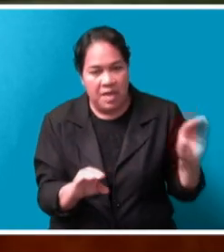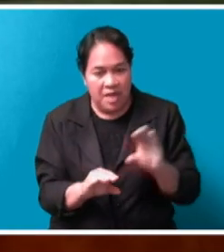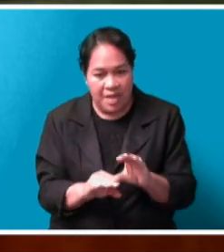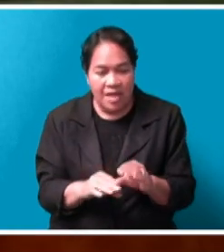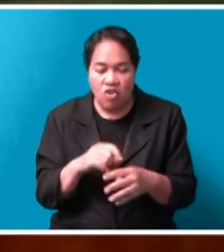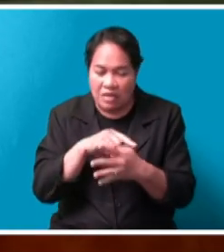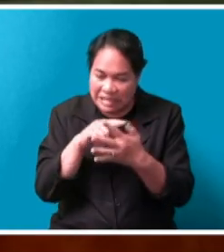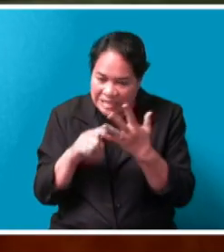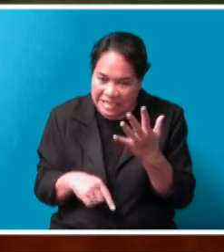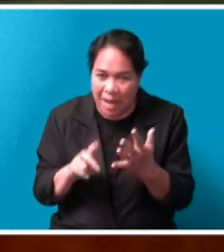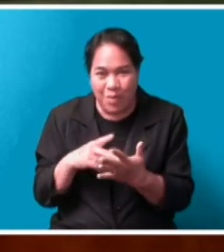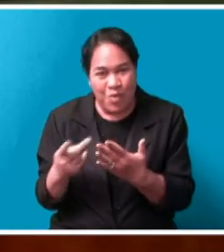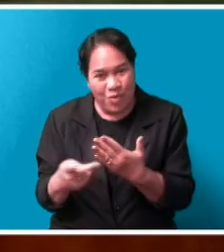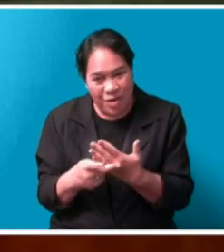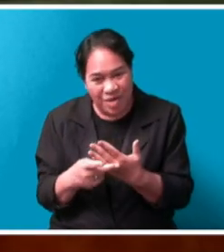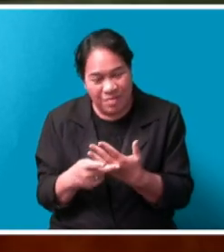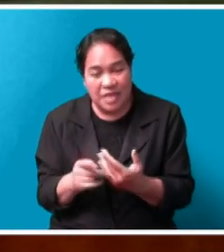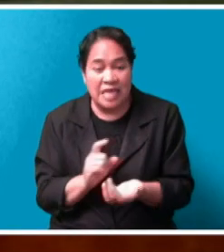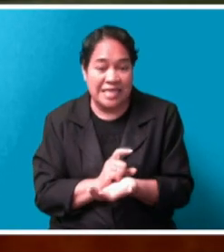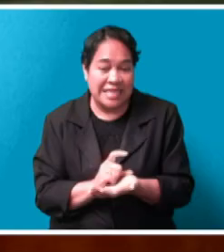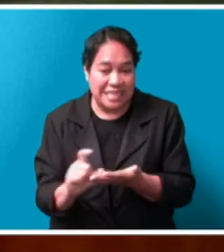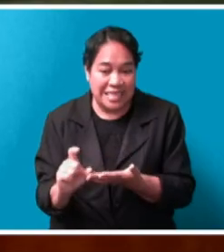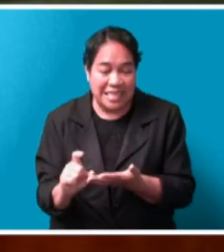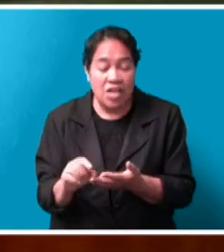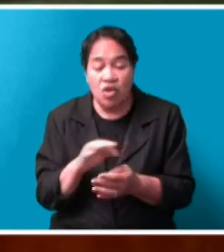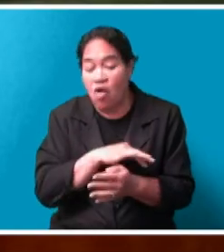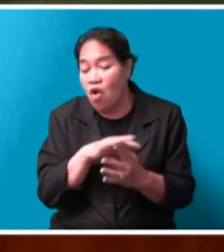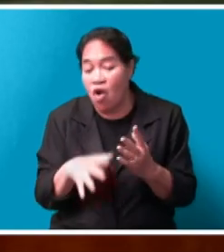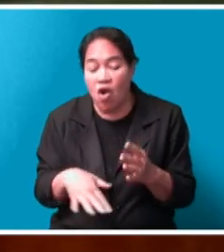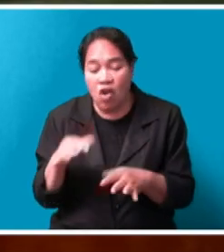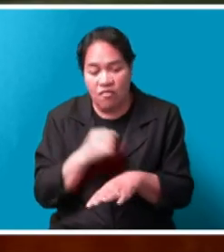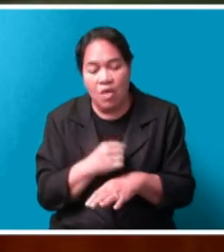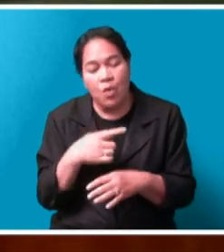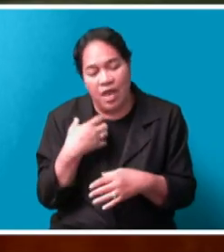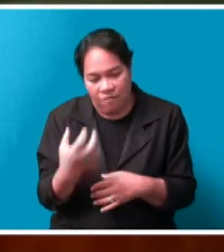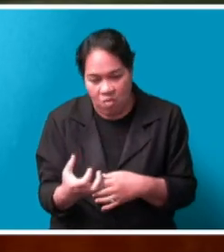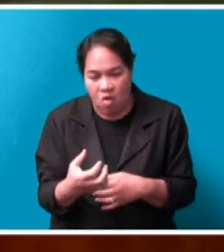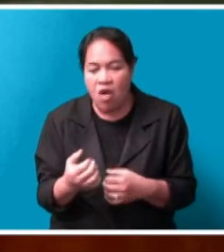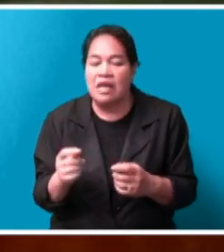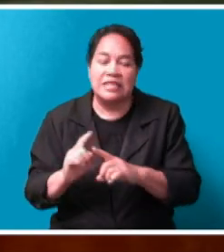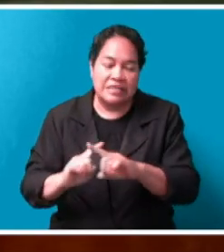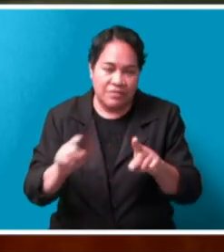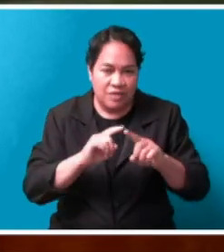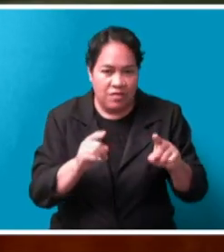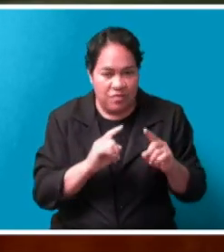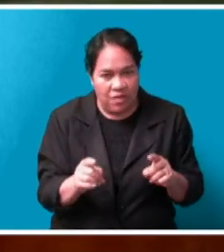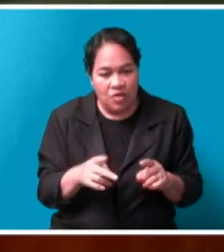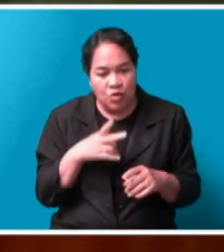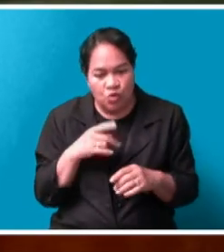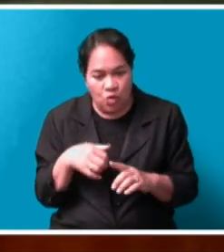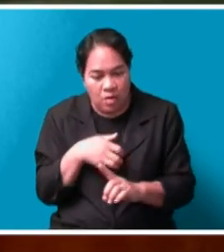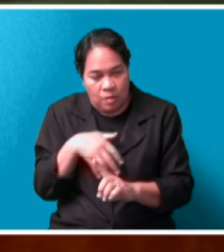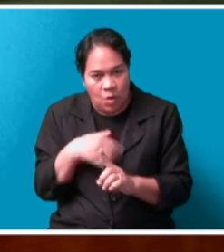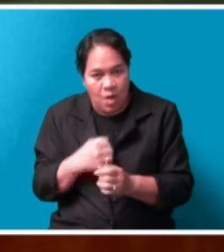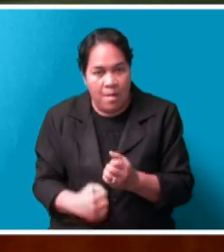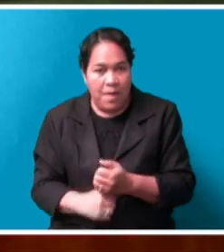allocations clearly indicate that across the whole of government, we have more than sufficient safety nets in place, and we continue to build on these